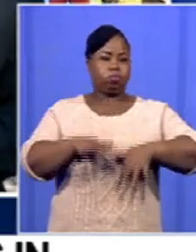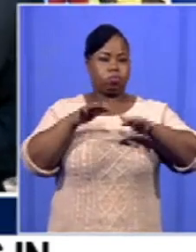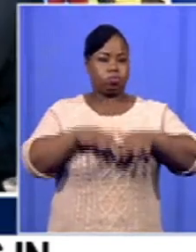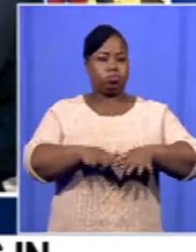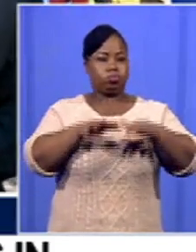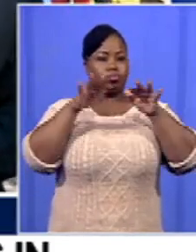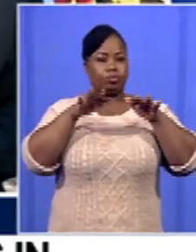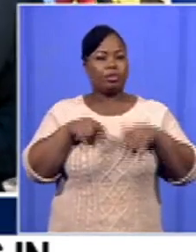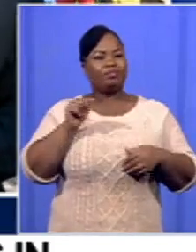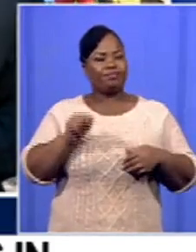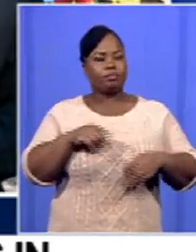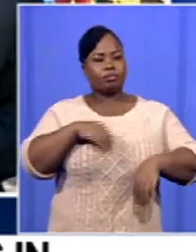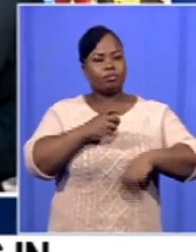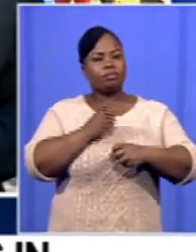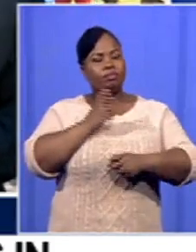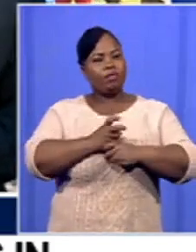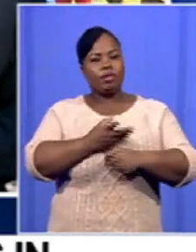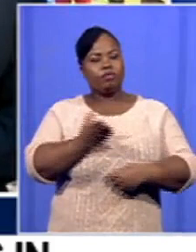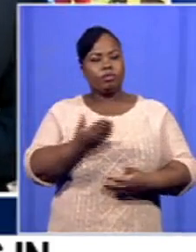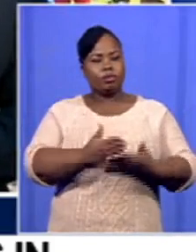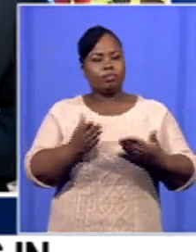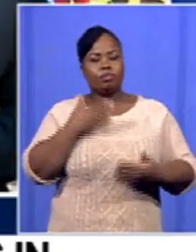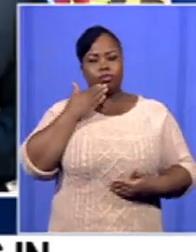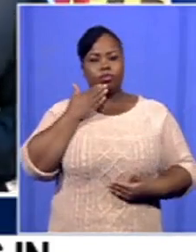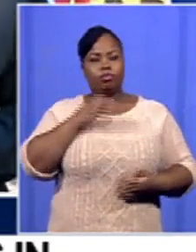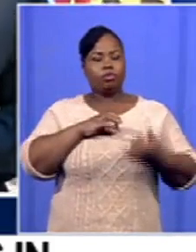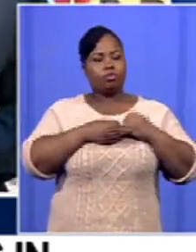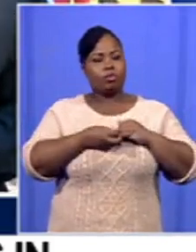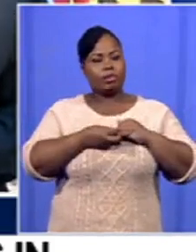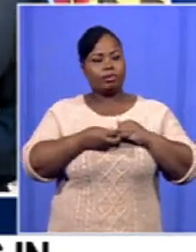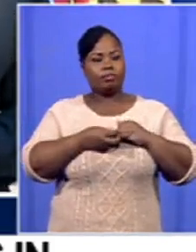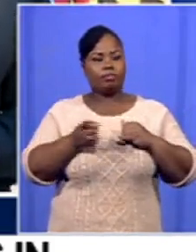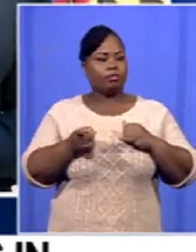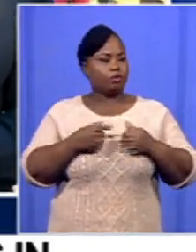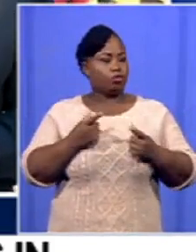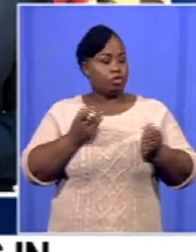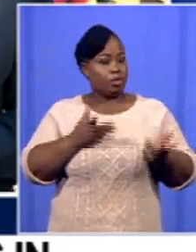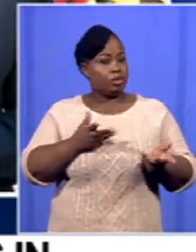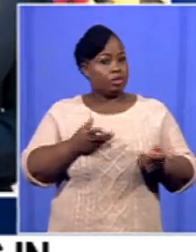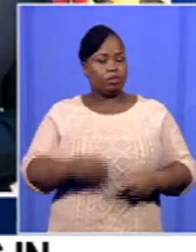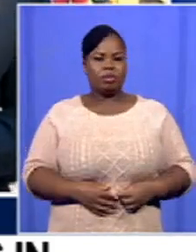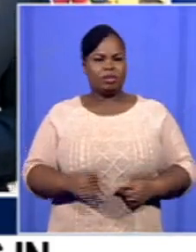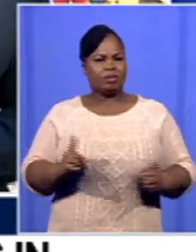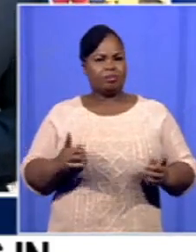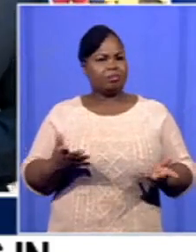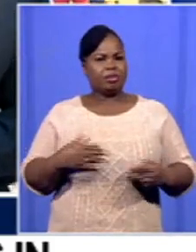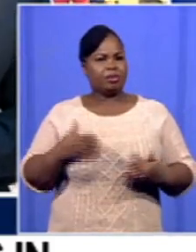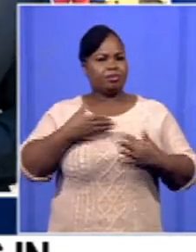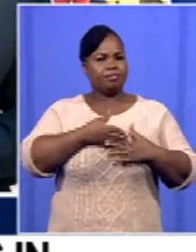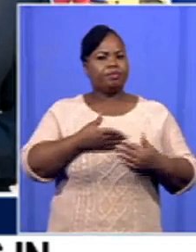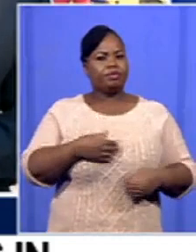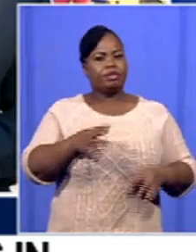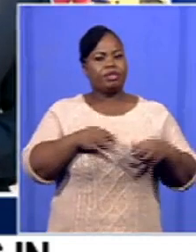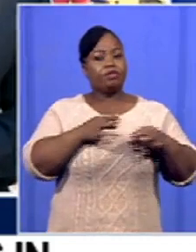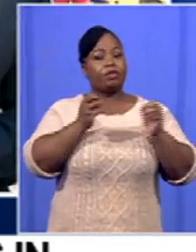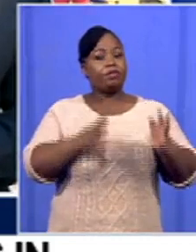it's been quite difficult for those who've been trying to assist to try and do so without being interrupted. Gift of the Givers